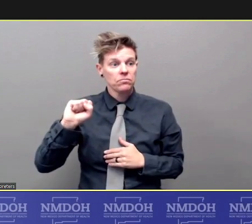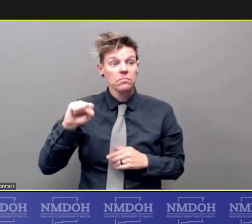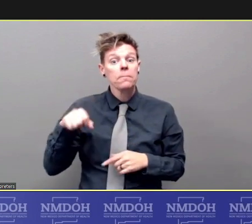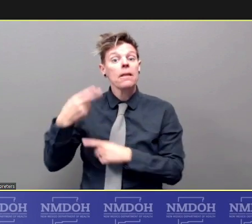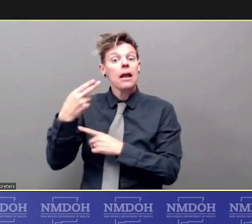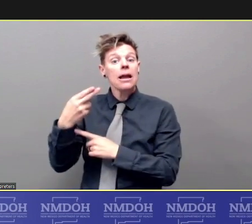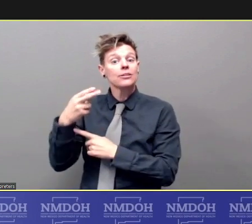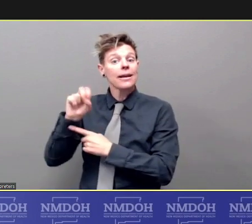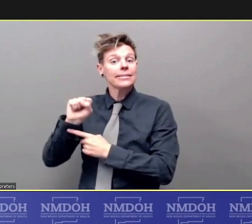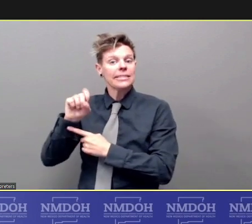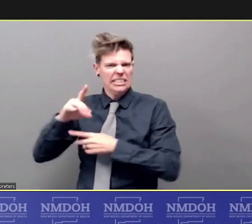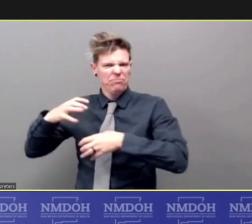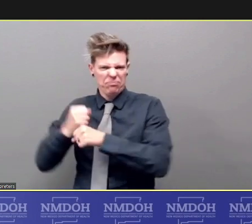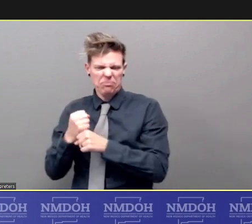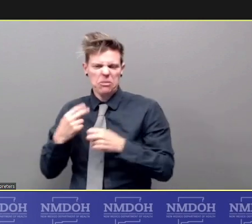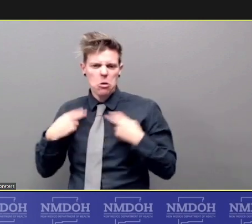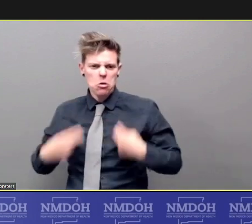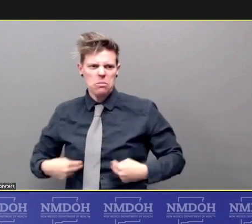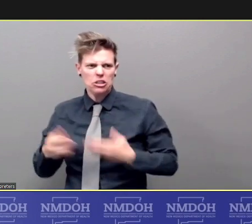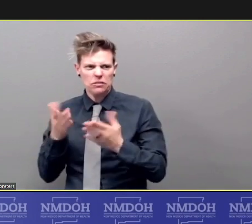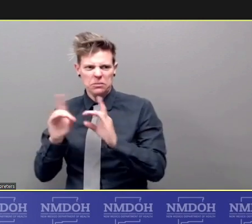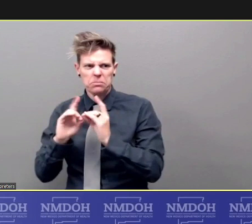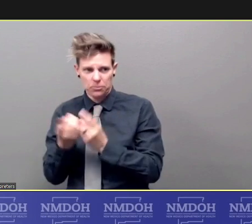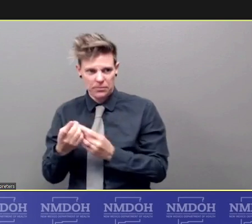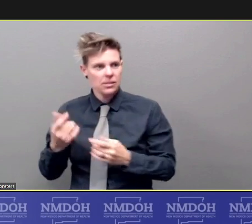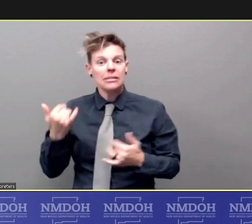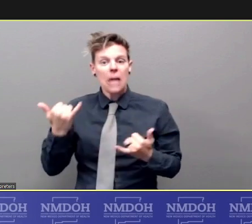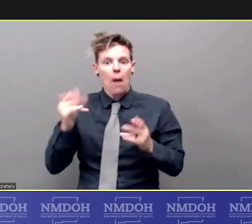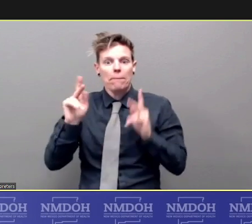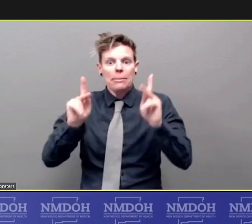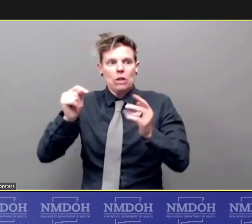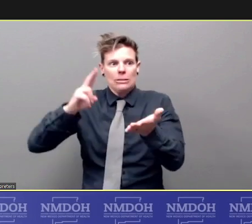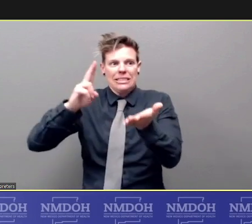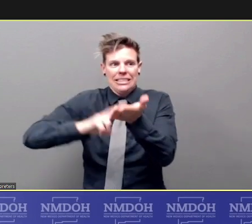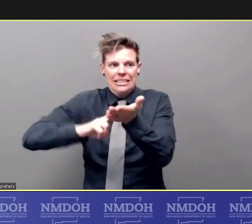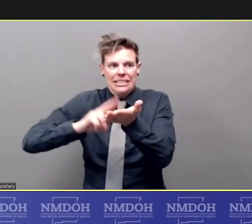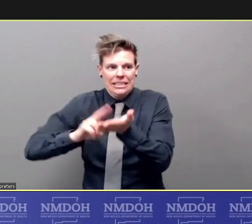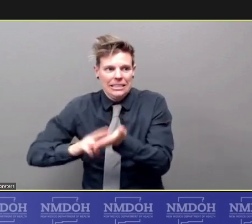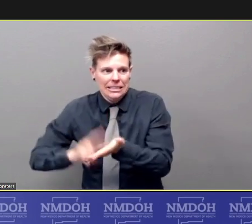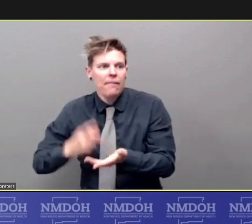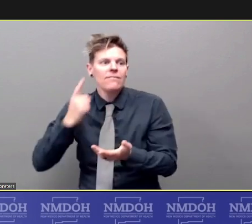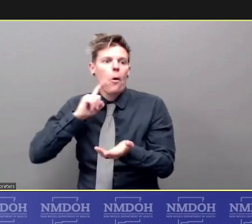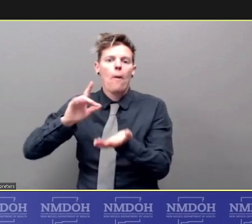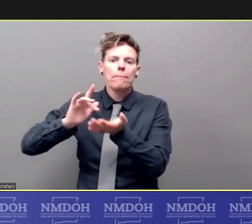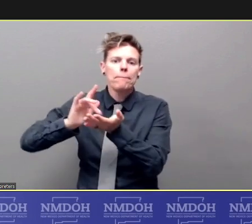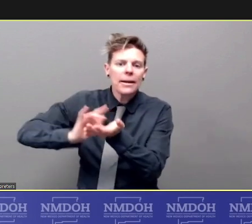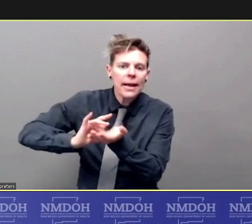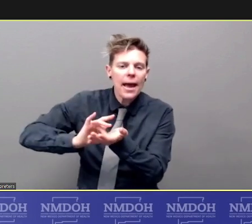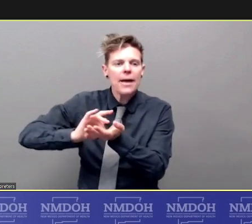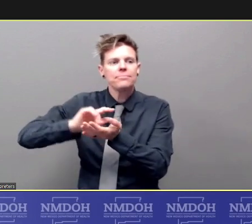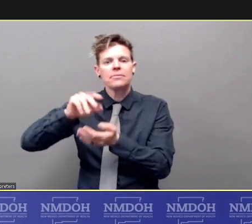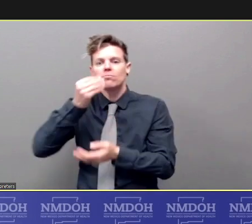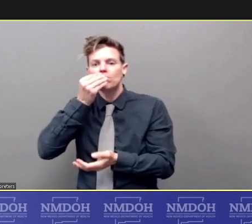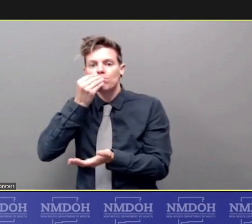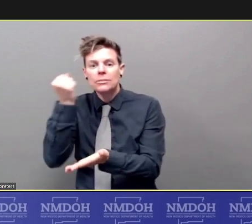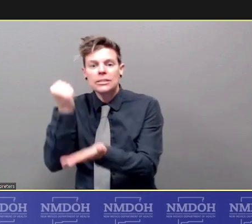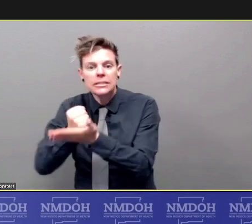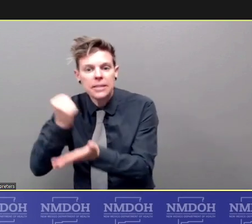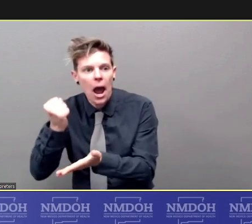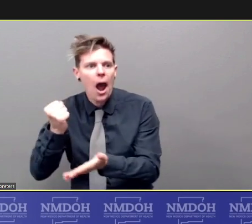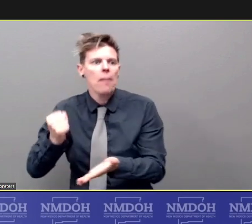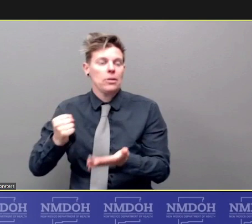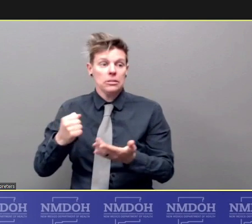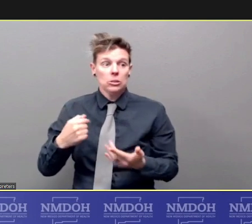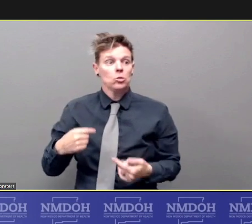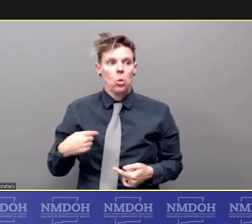of re-enrollment in Medicaid and SNAP and the change in benefits are occurring, we're still planning on being